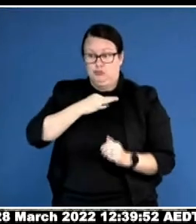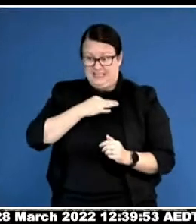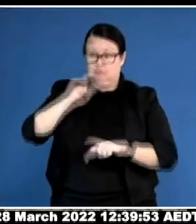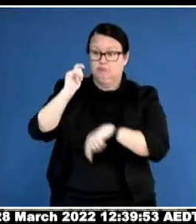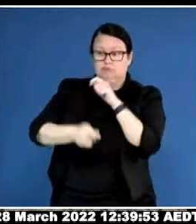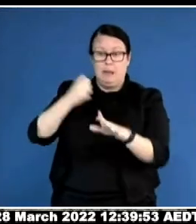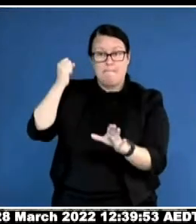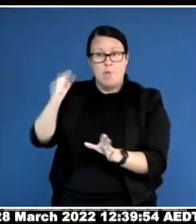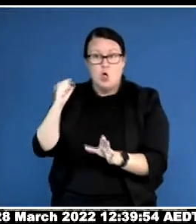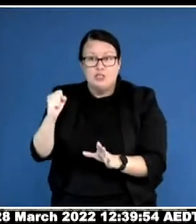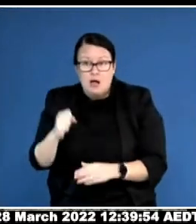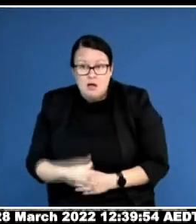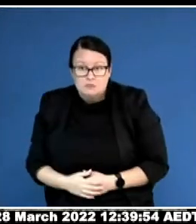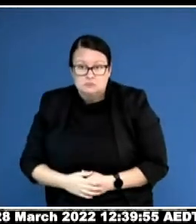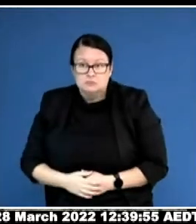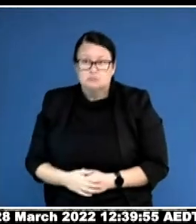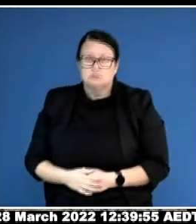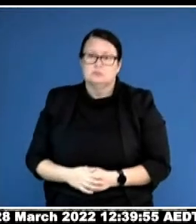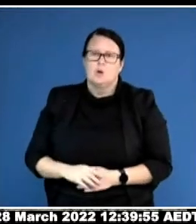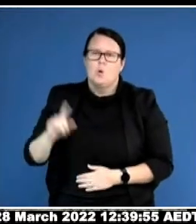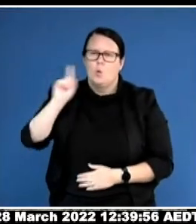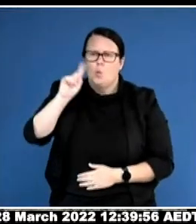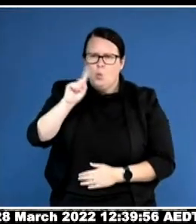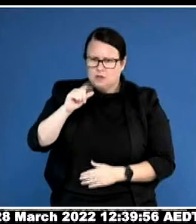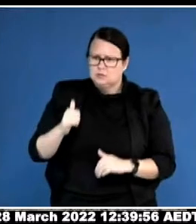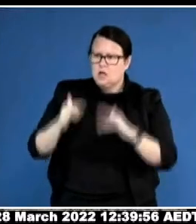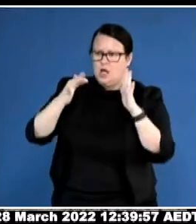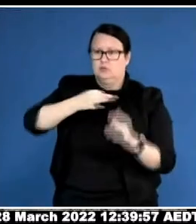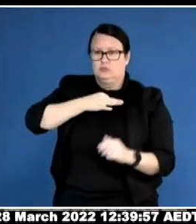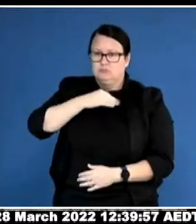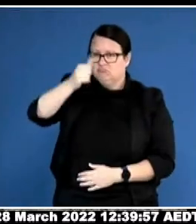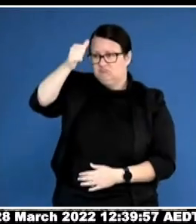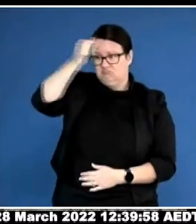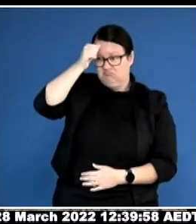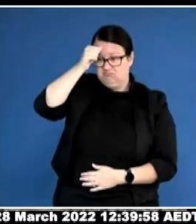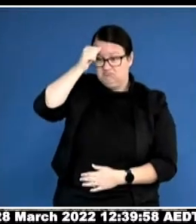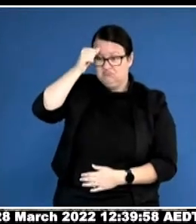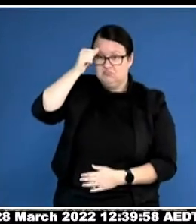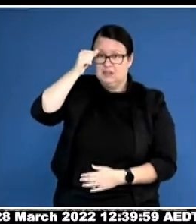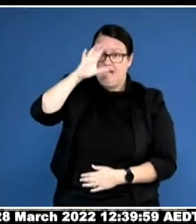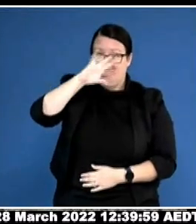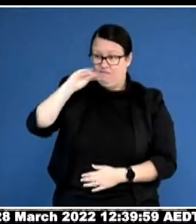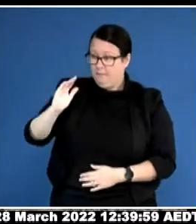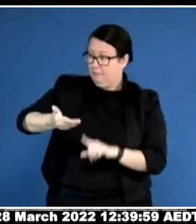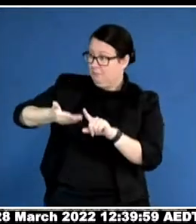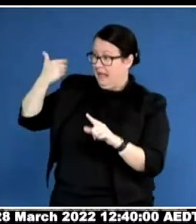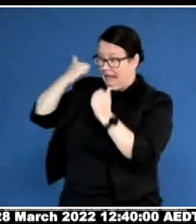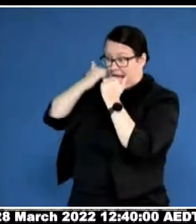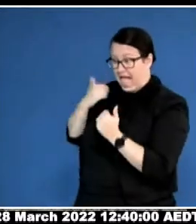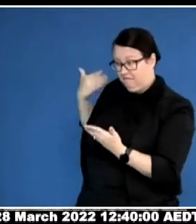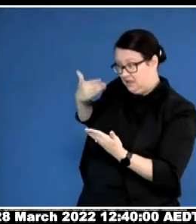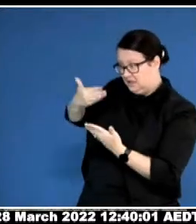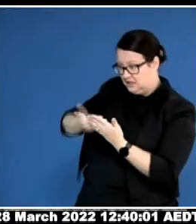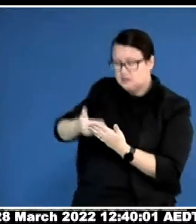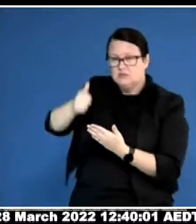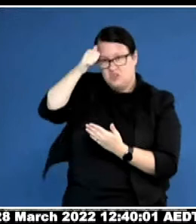what are those, you know, major high risk indicators where they know that, you know, that we know from evidence is where somebody is in, you know,